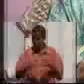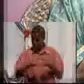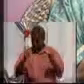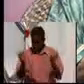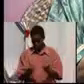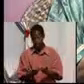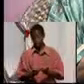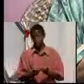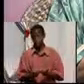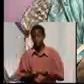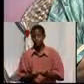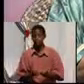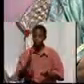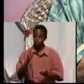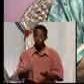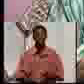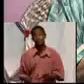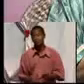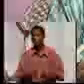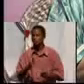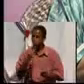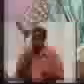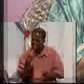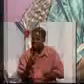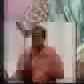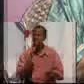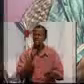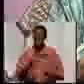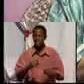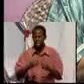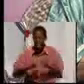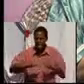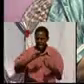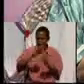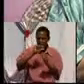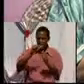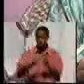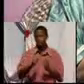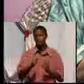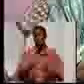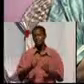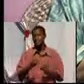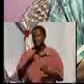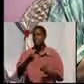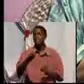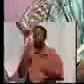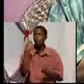obliged to do. So you may find out that Section 31.2, Section